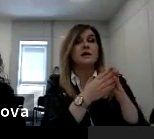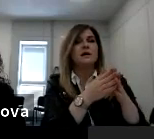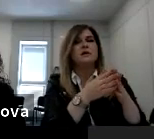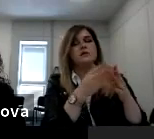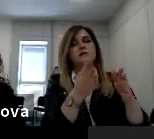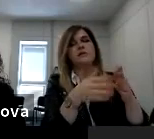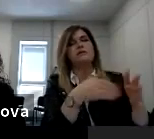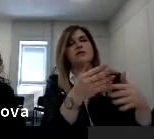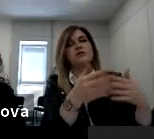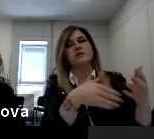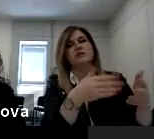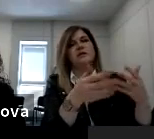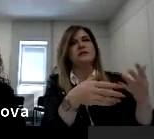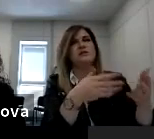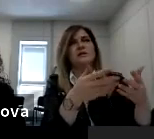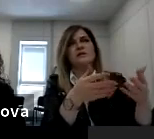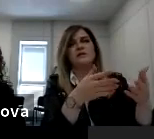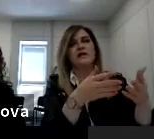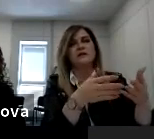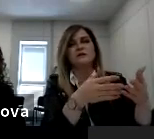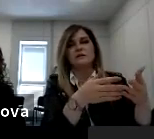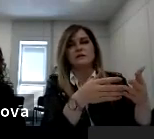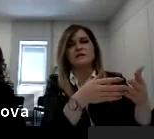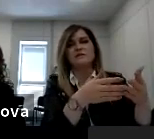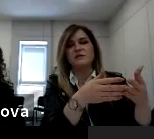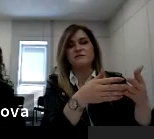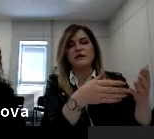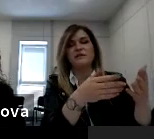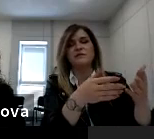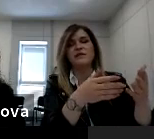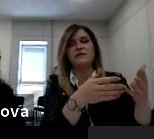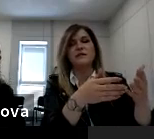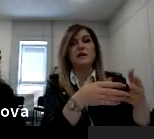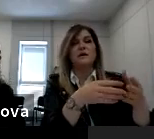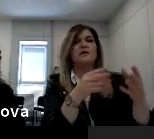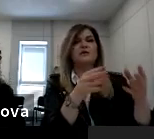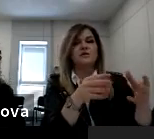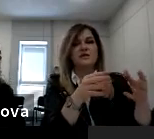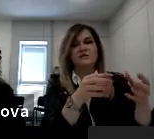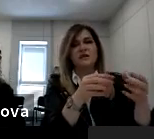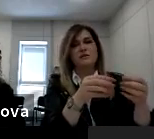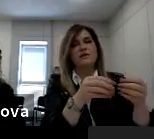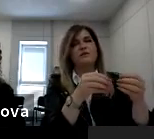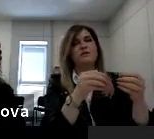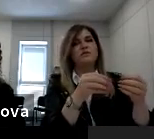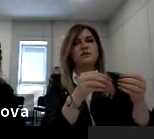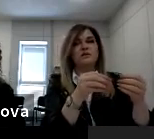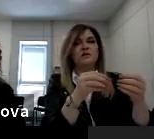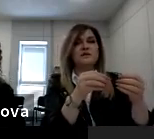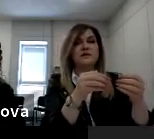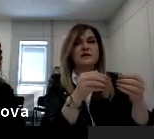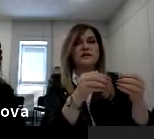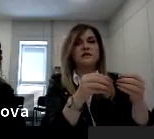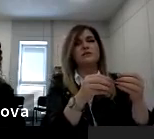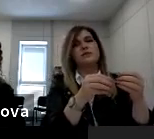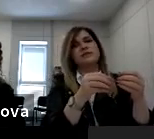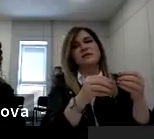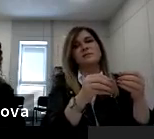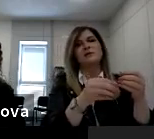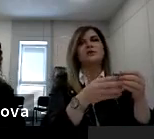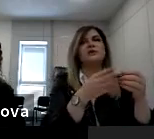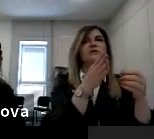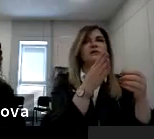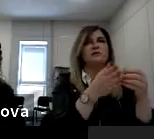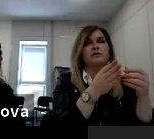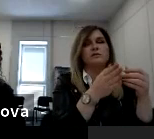angle, the logic as with the flat TVs, flat screens. The good TV with a good screen, you will see